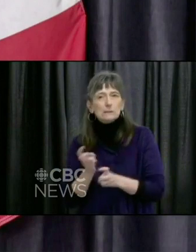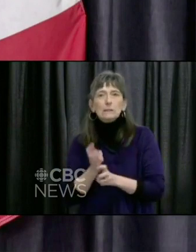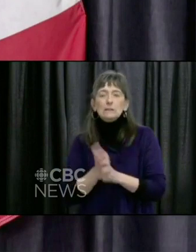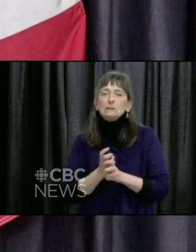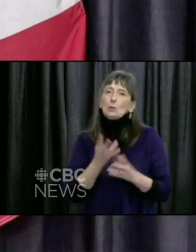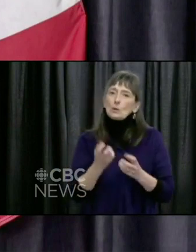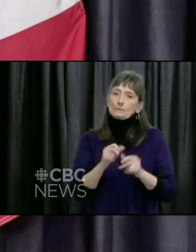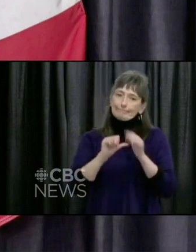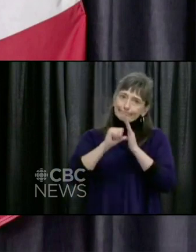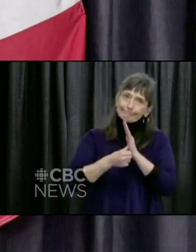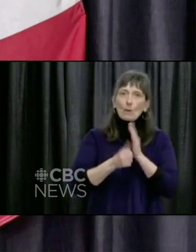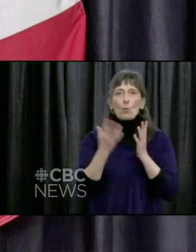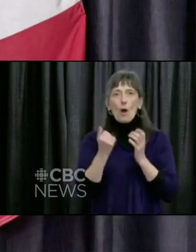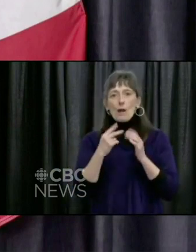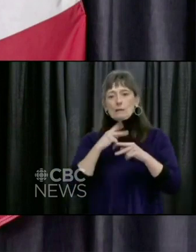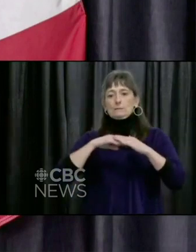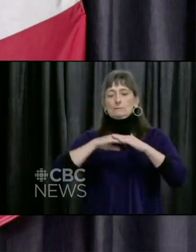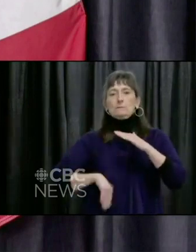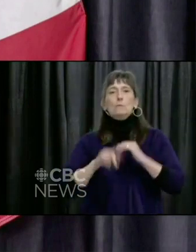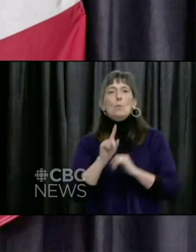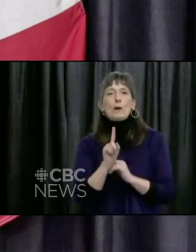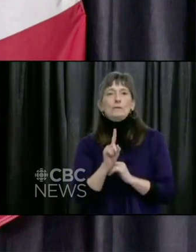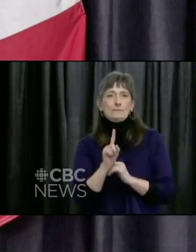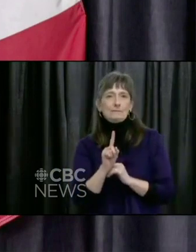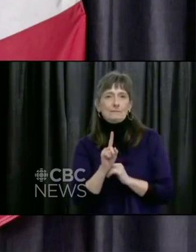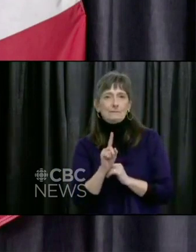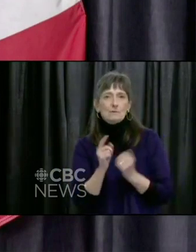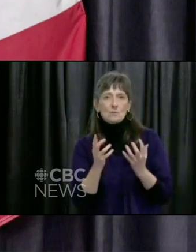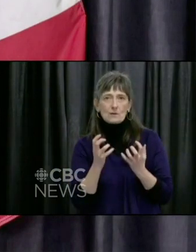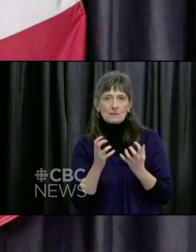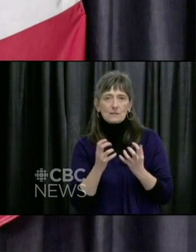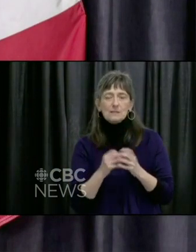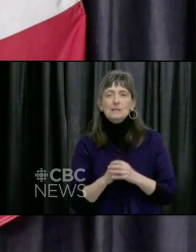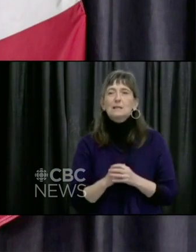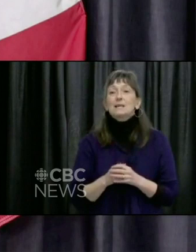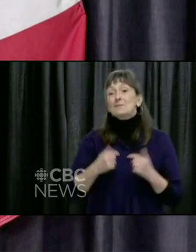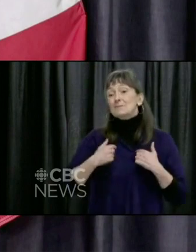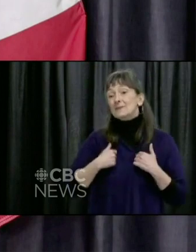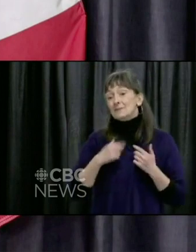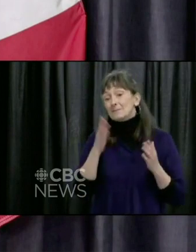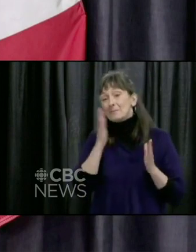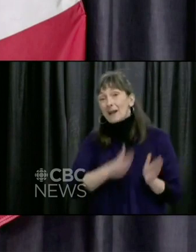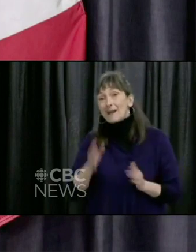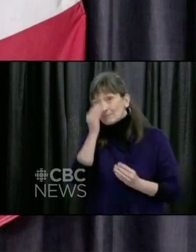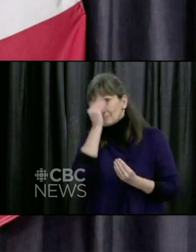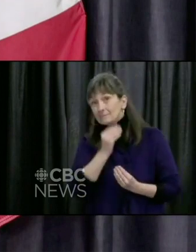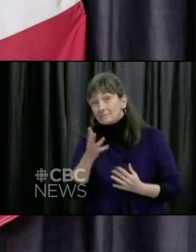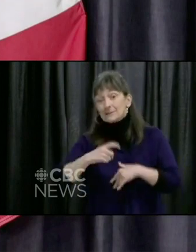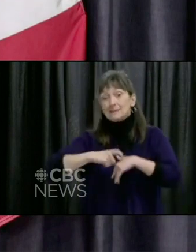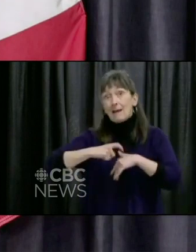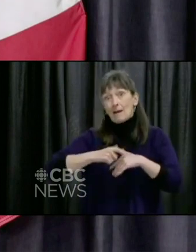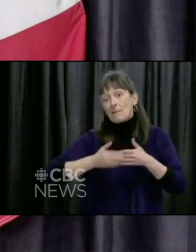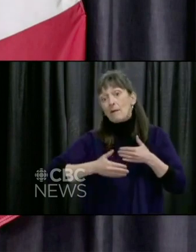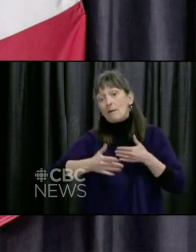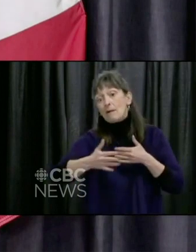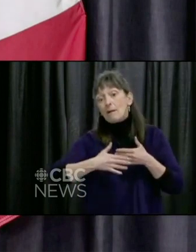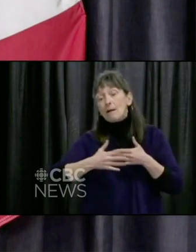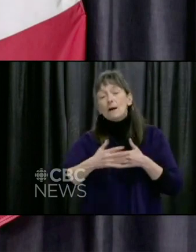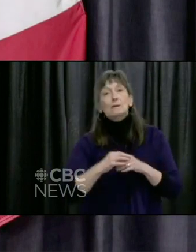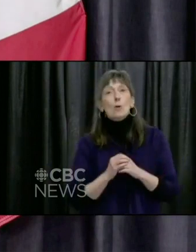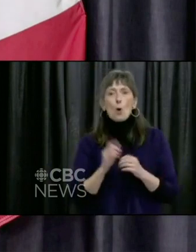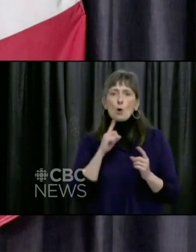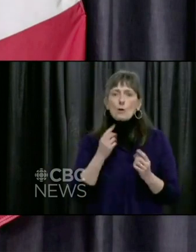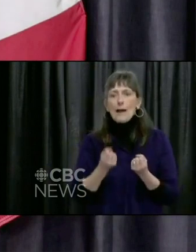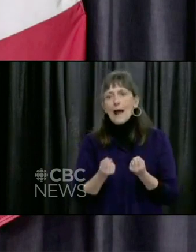health measures. This was not trying to provide timelines or give an estimate of the magnitude or duration of the